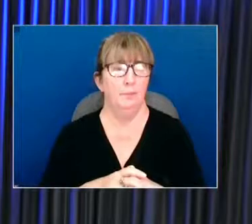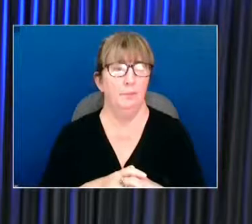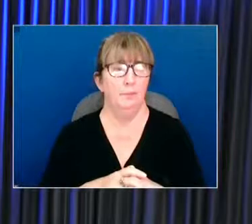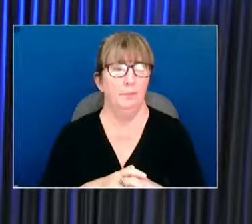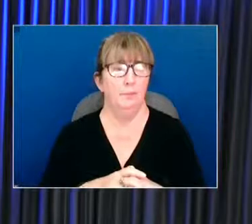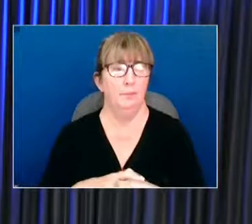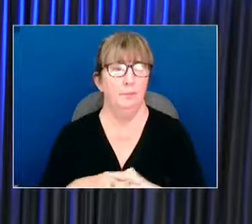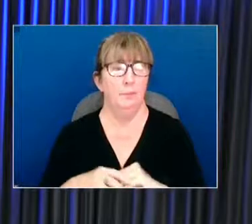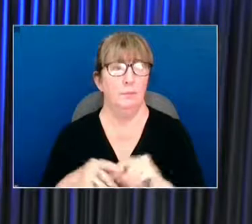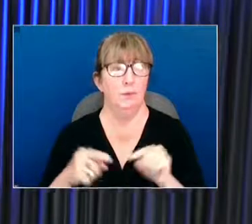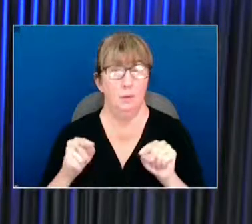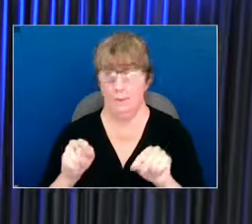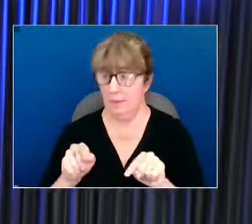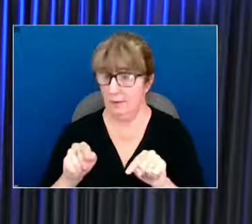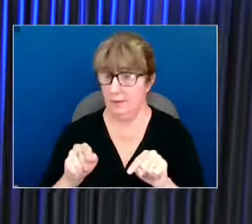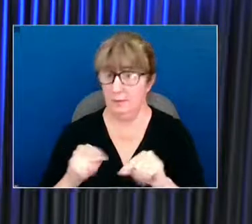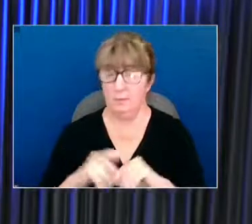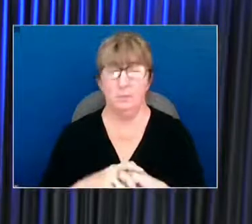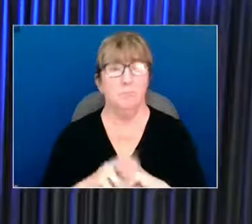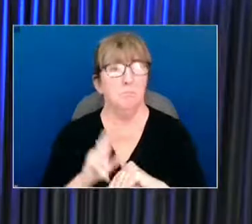Right there? Let's take a look.